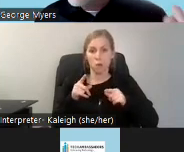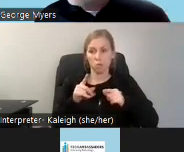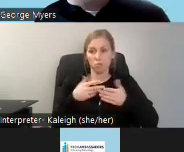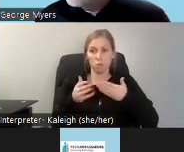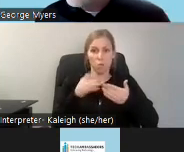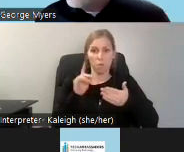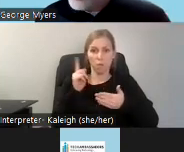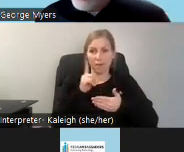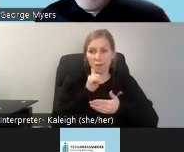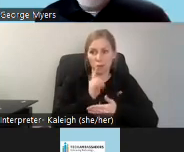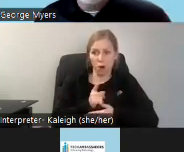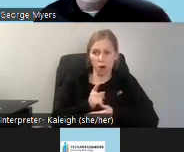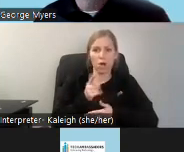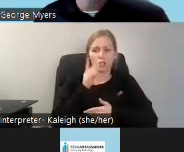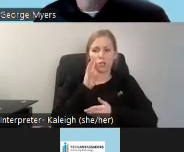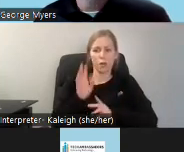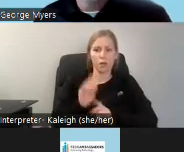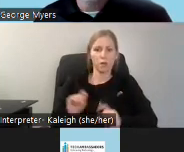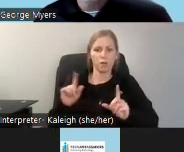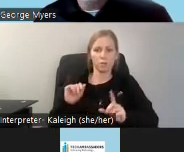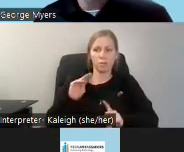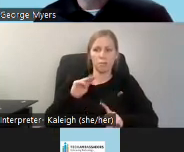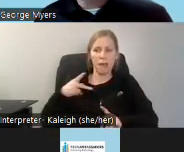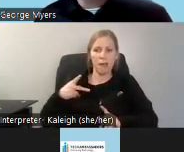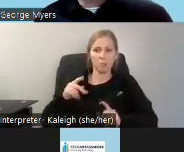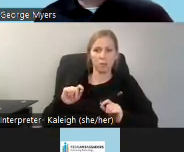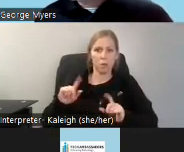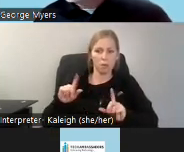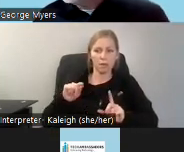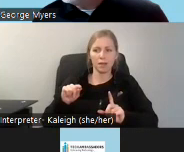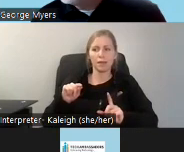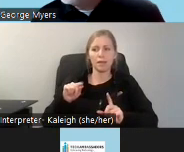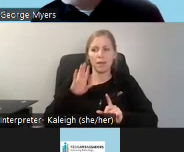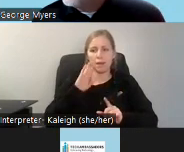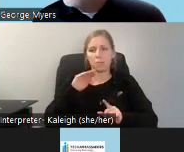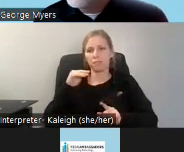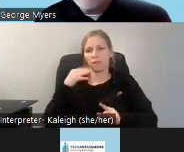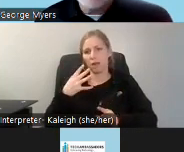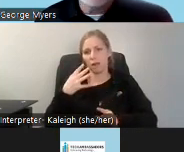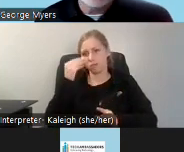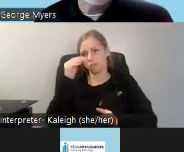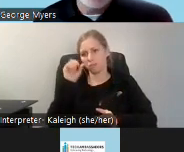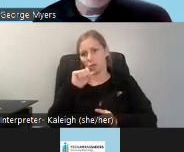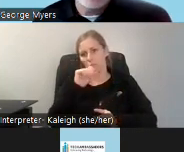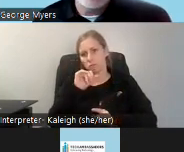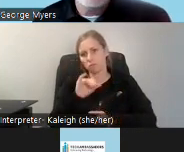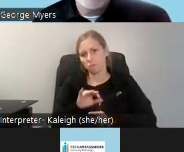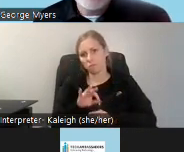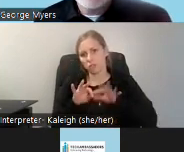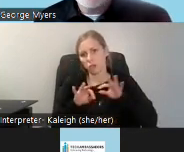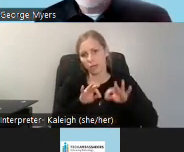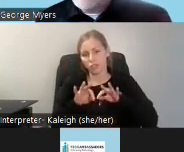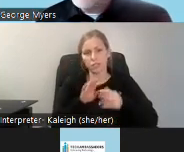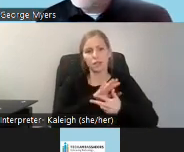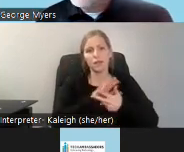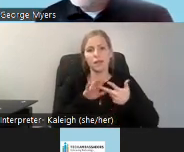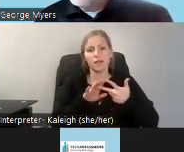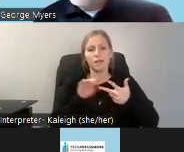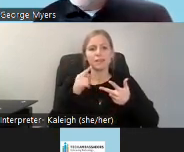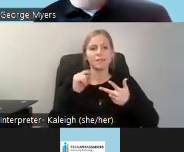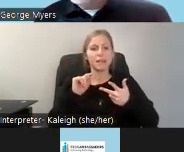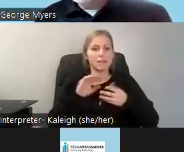directions to wherever home is for you. And then the third one is a text message.